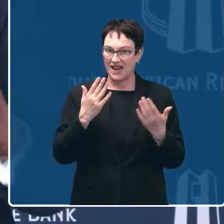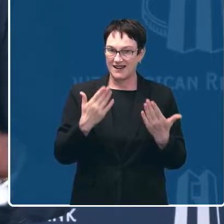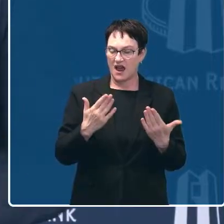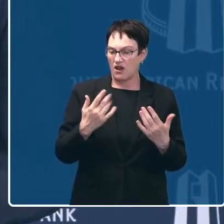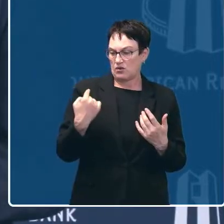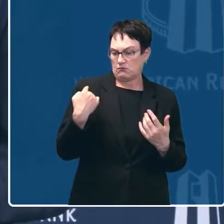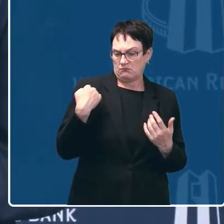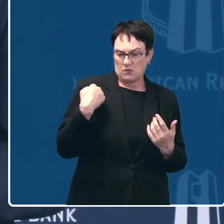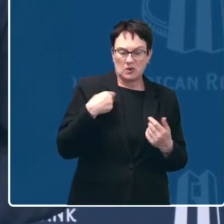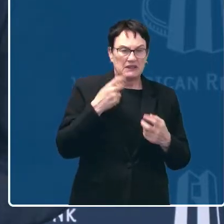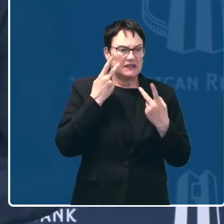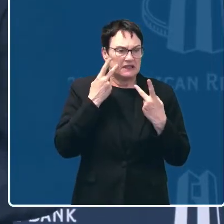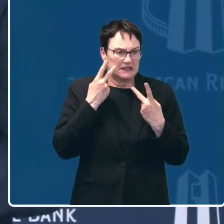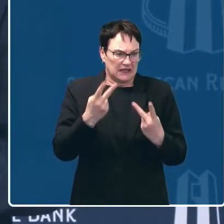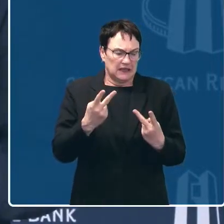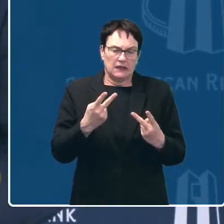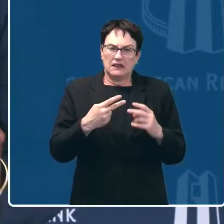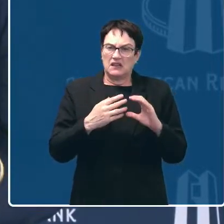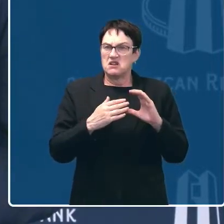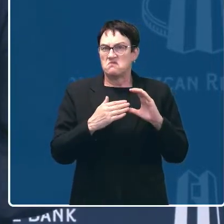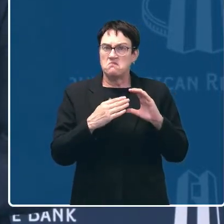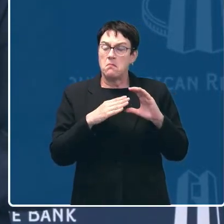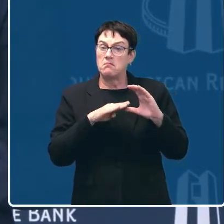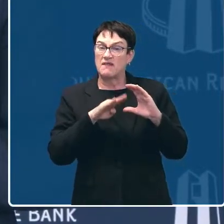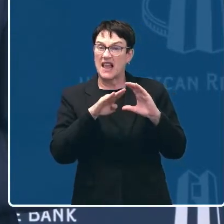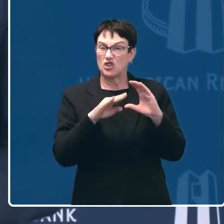print being just under 3,